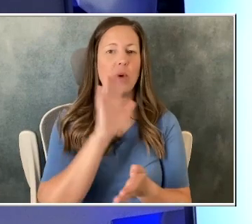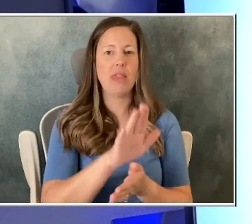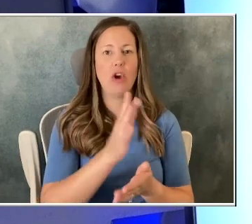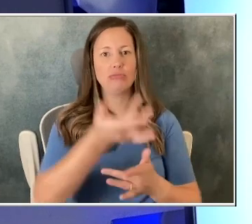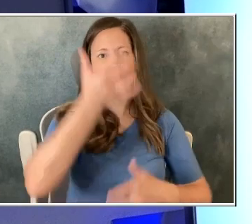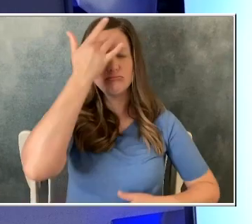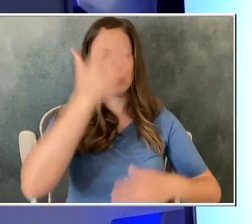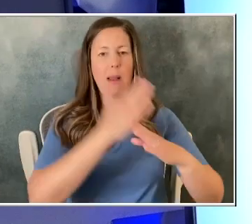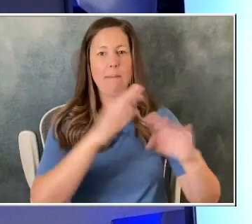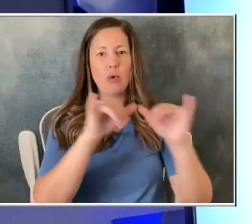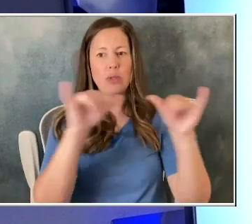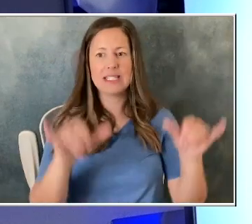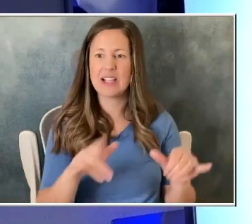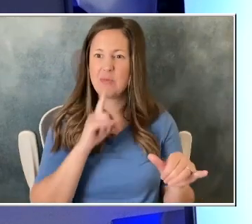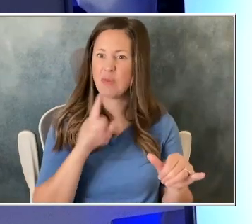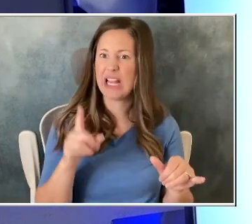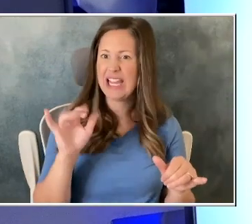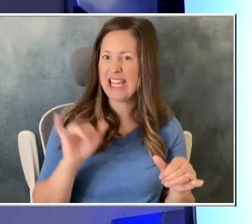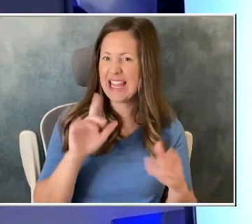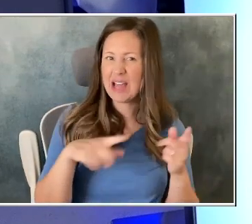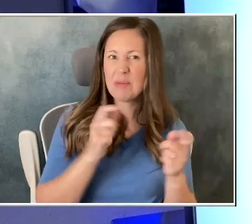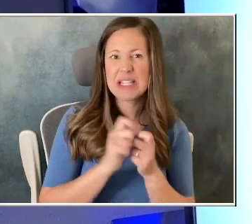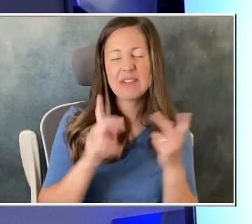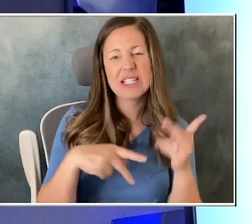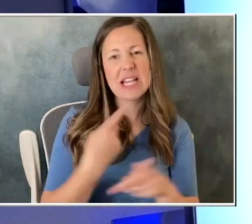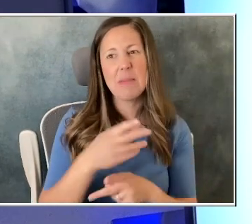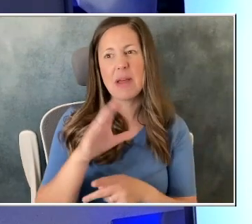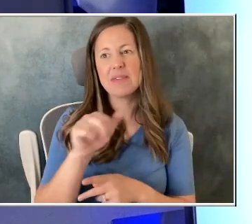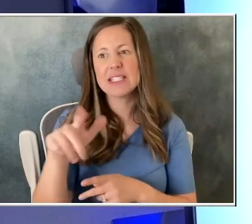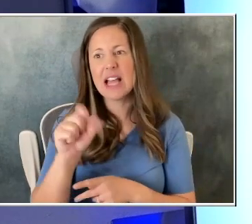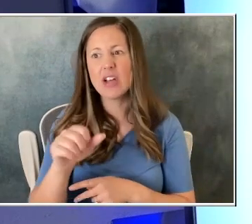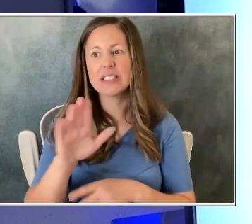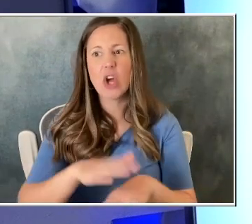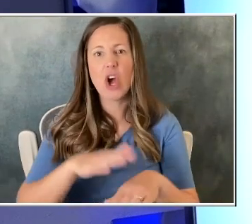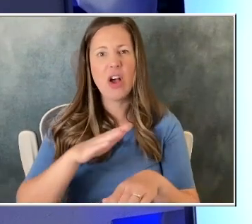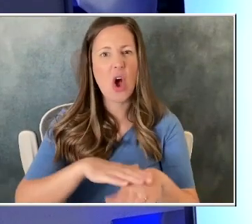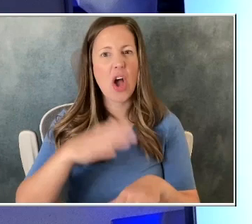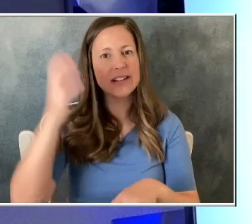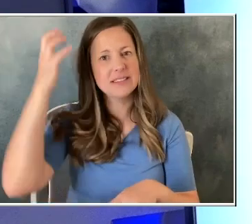squamous cell, especially on the head and the scalp and places like that, can be pretty brutal.